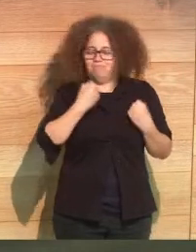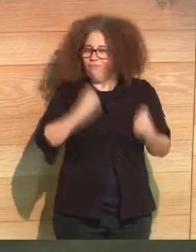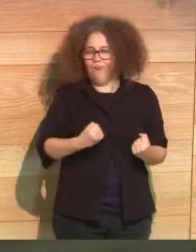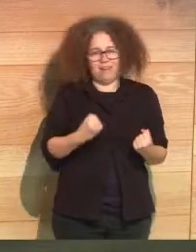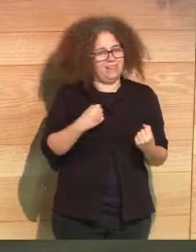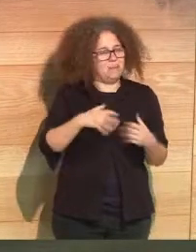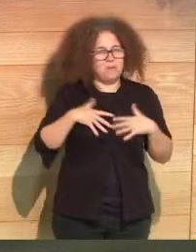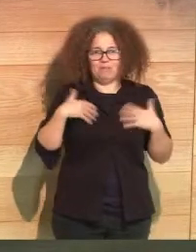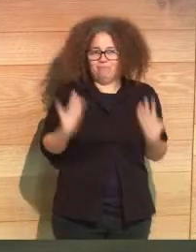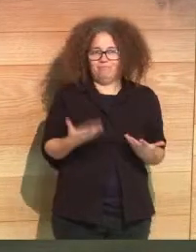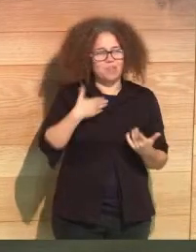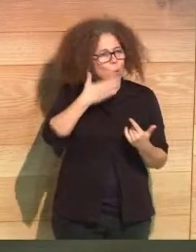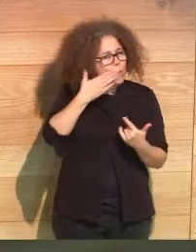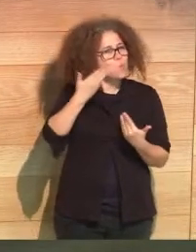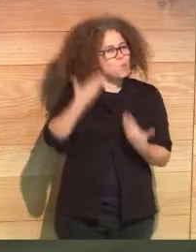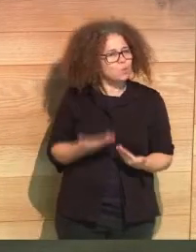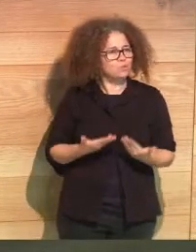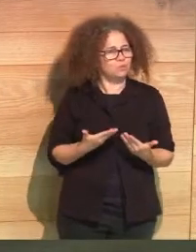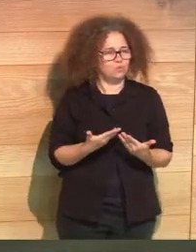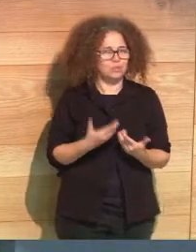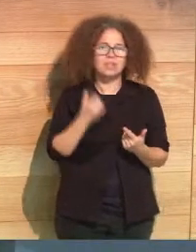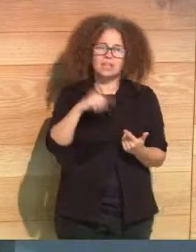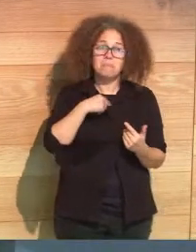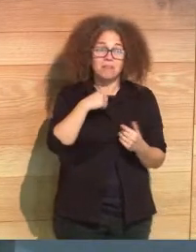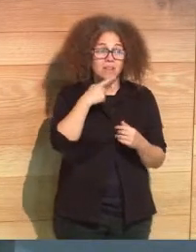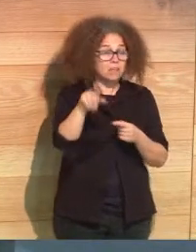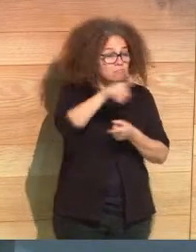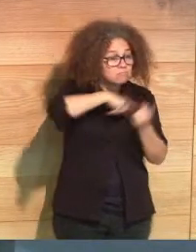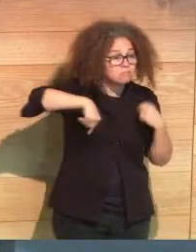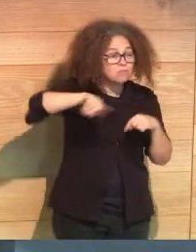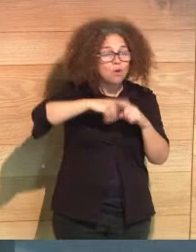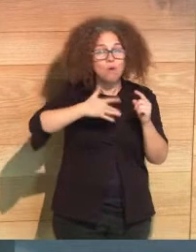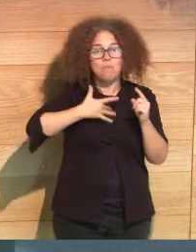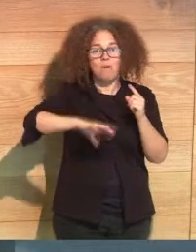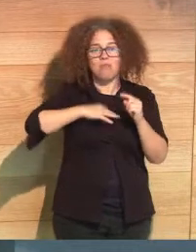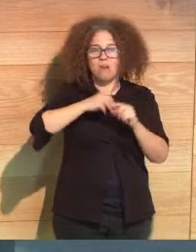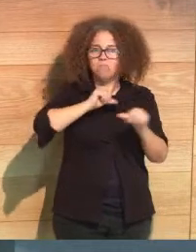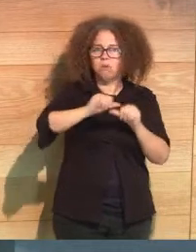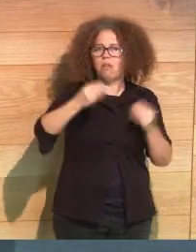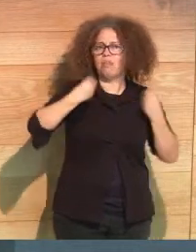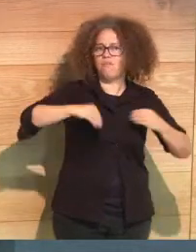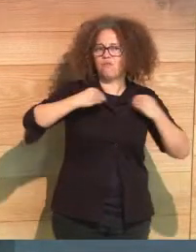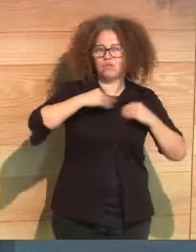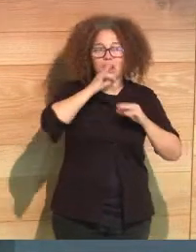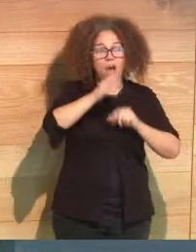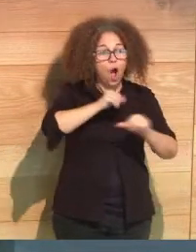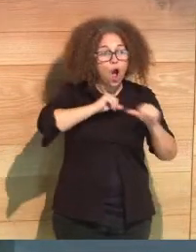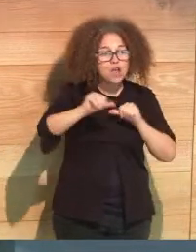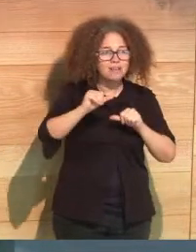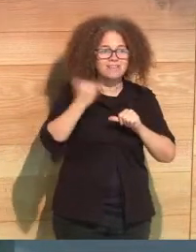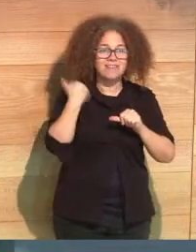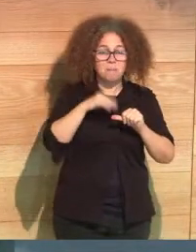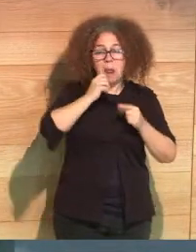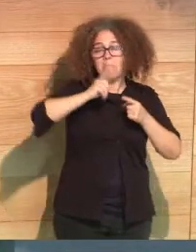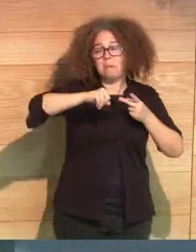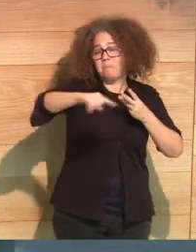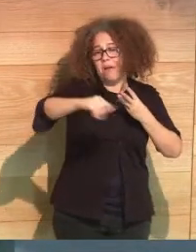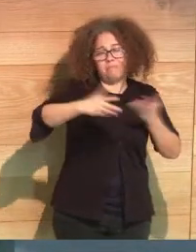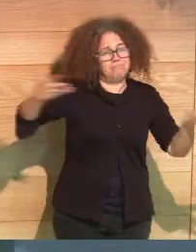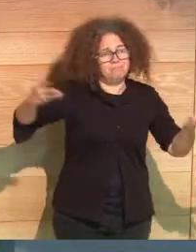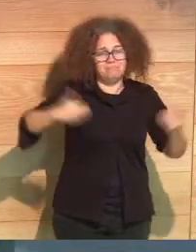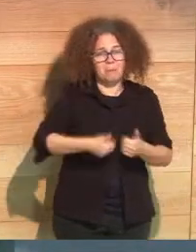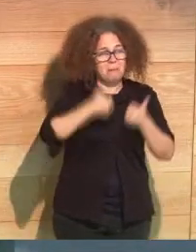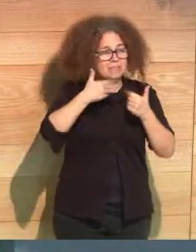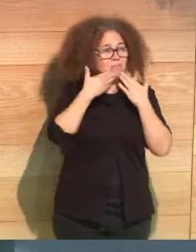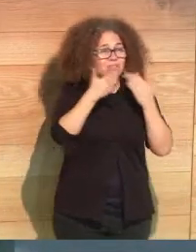we are very, very happy and very proud of the fact that you can enjoy it from today and for the months to